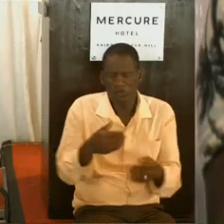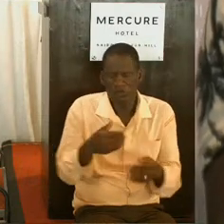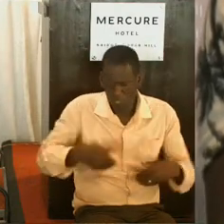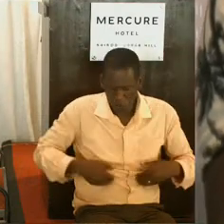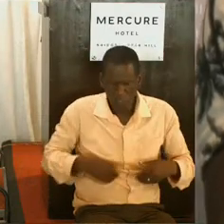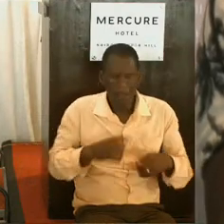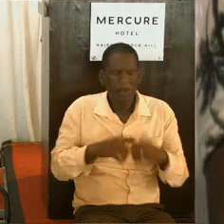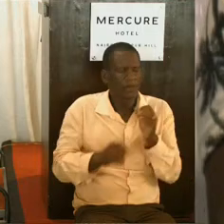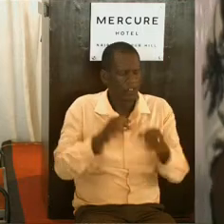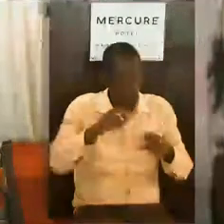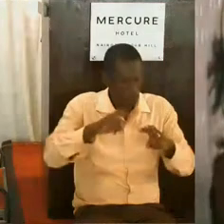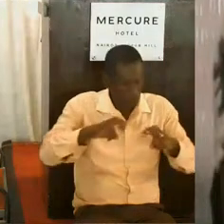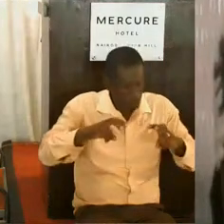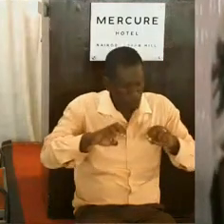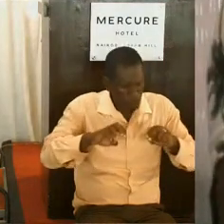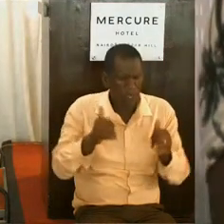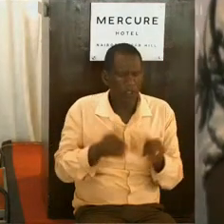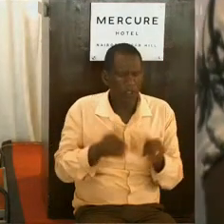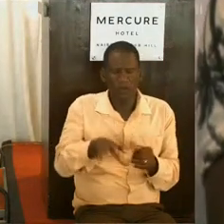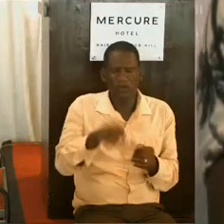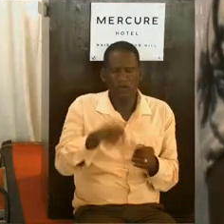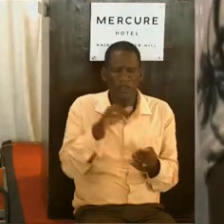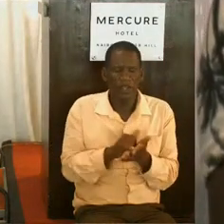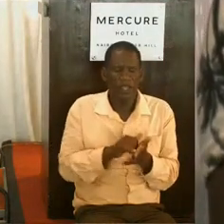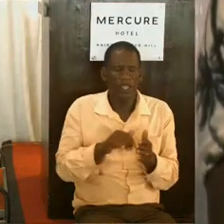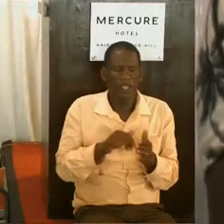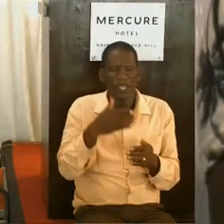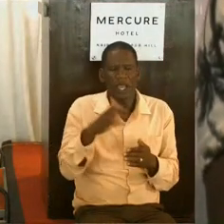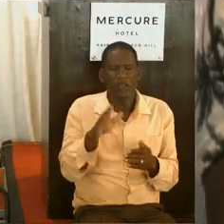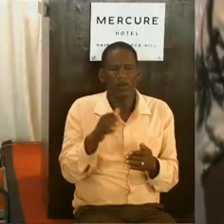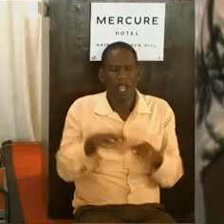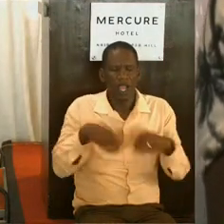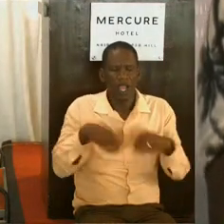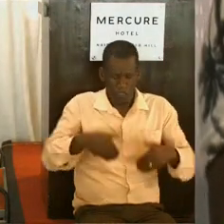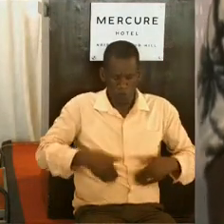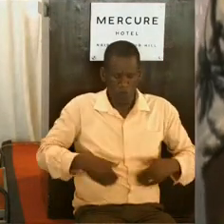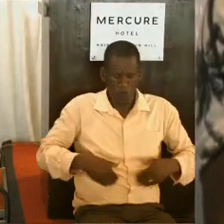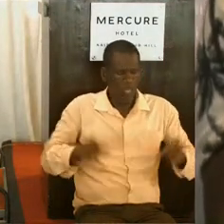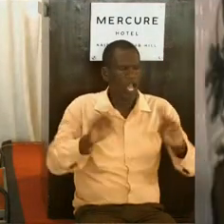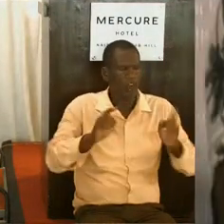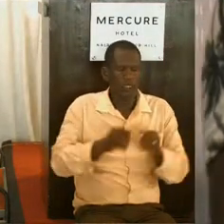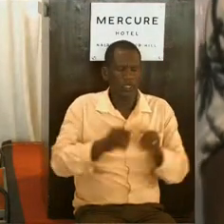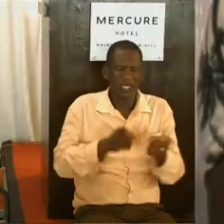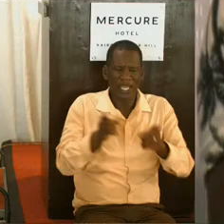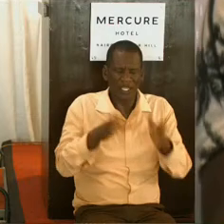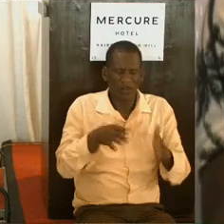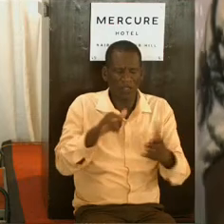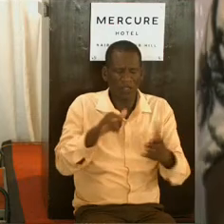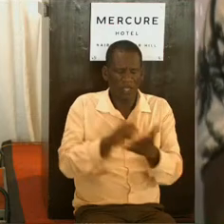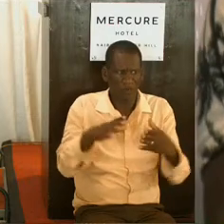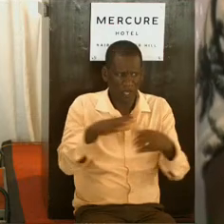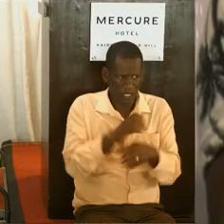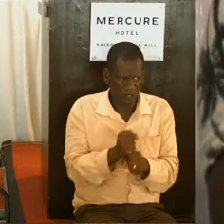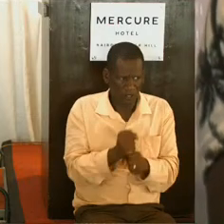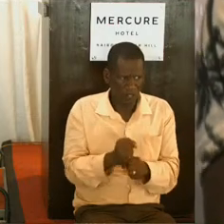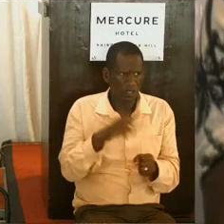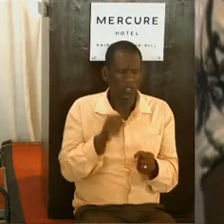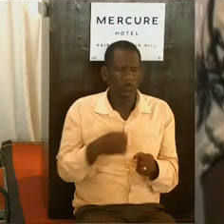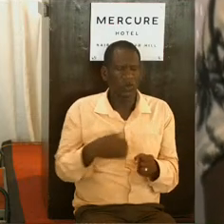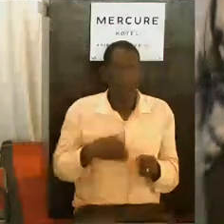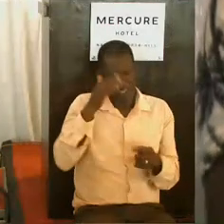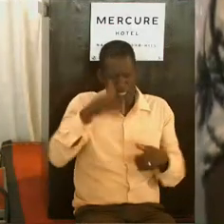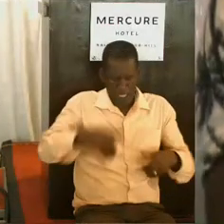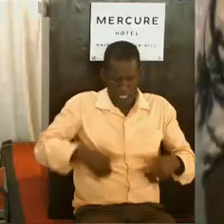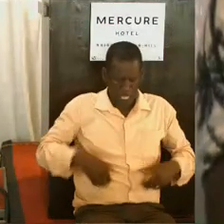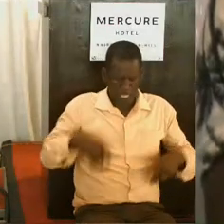but if you do even follow up you will find out the youth are not even the directors of that organization so I think the